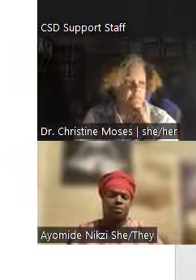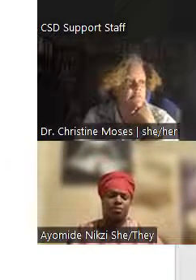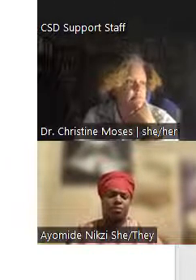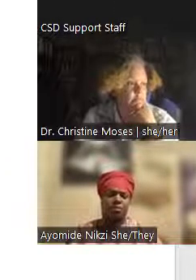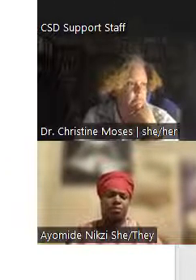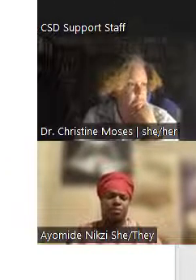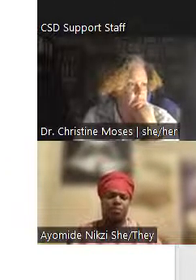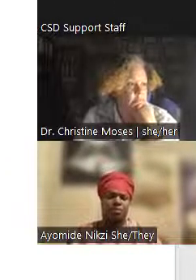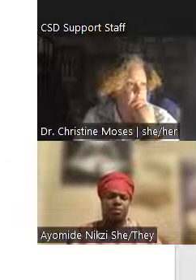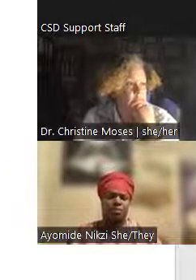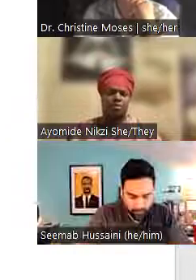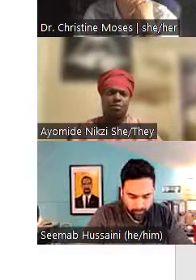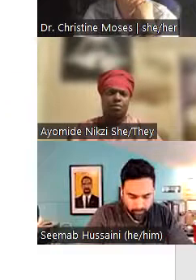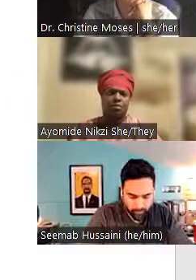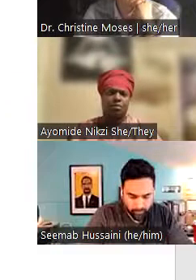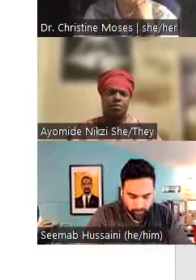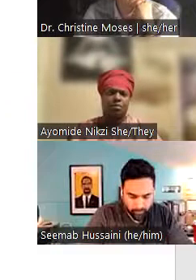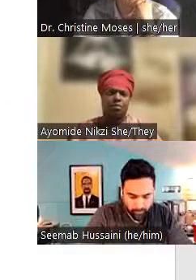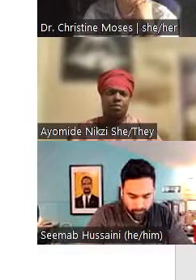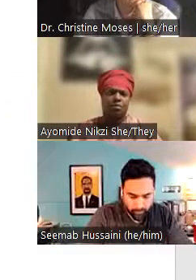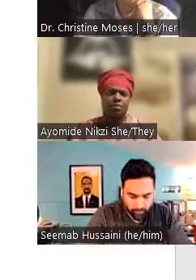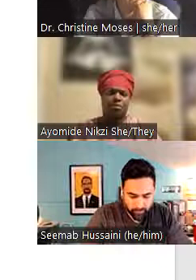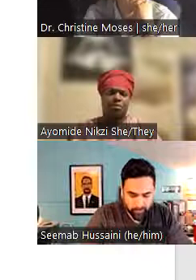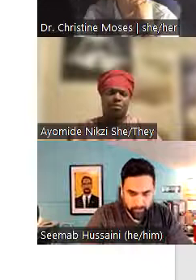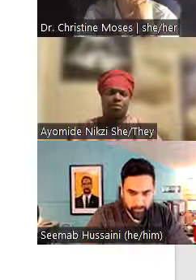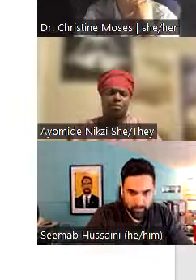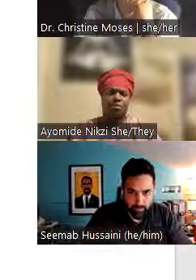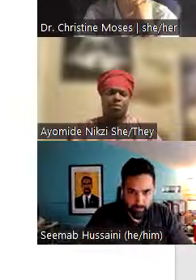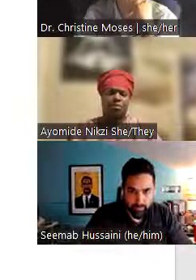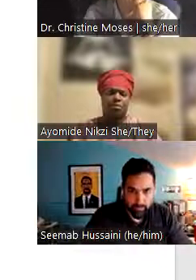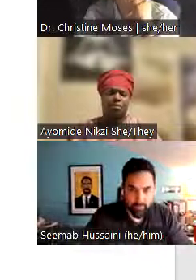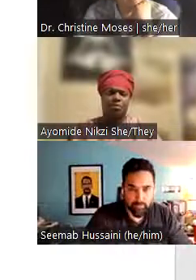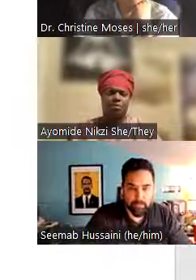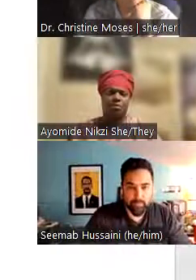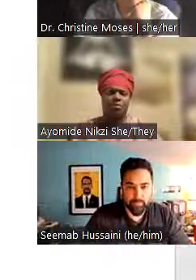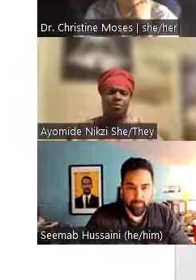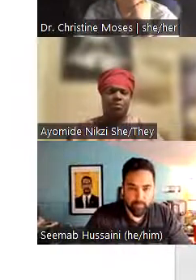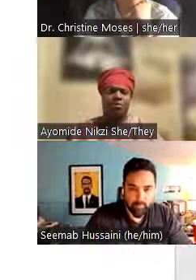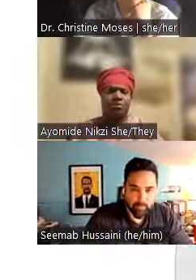not personally agree with every decision. I think that's really strong and really important. Thanks.